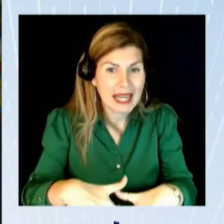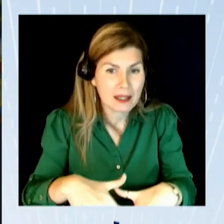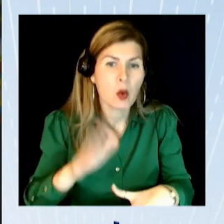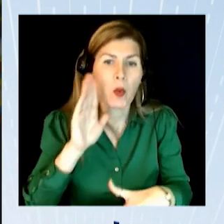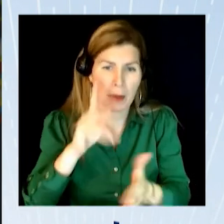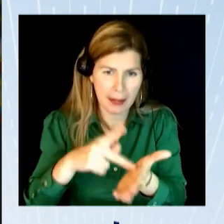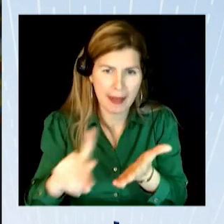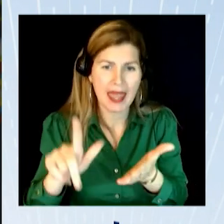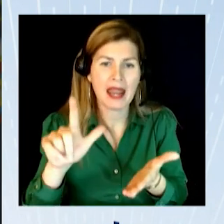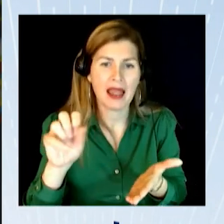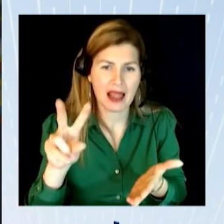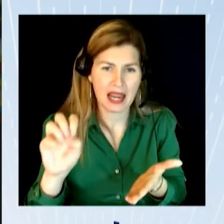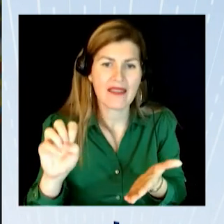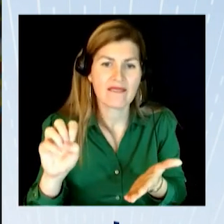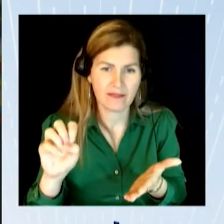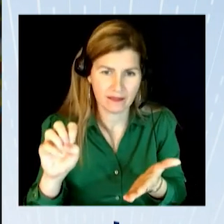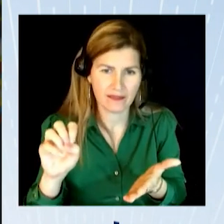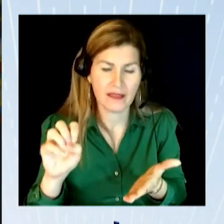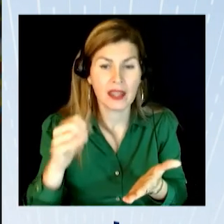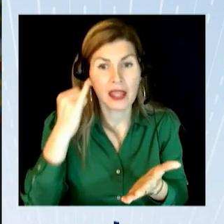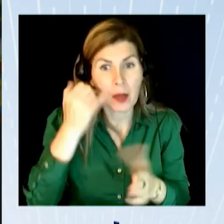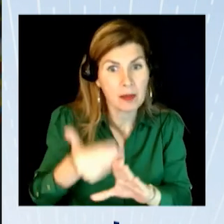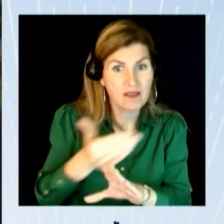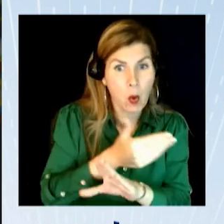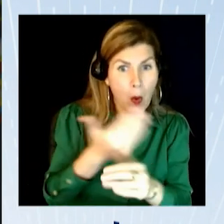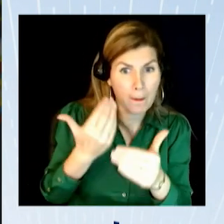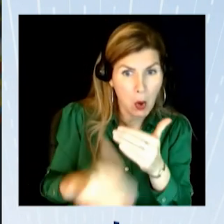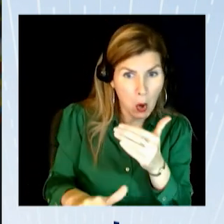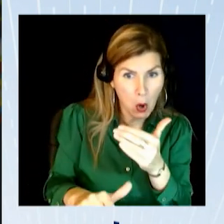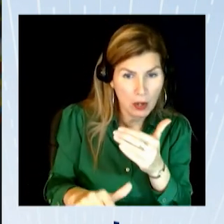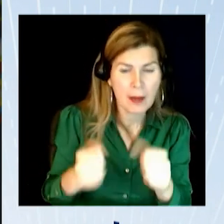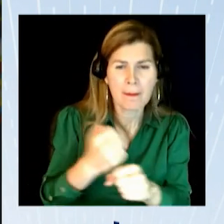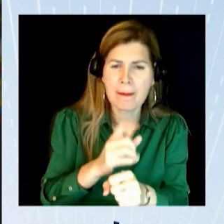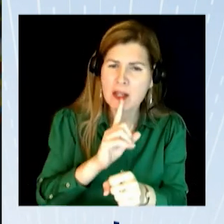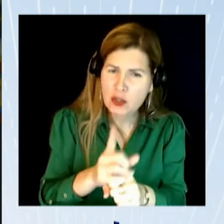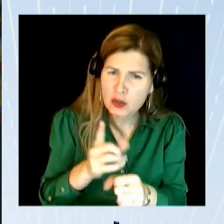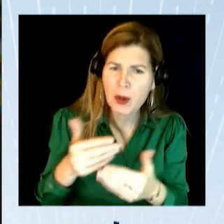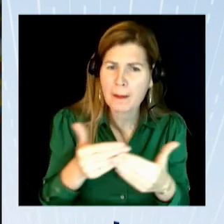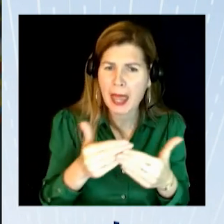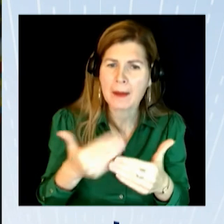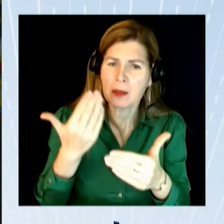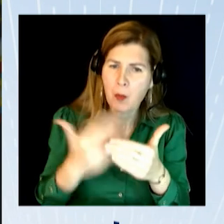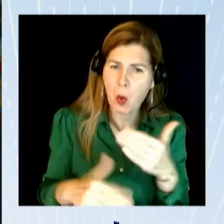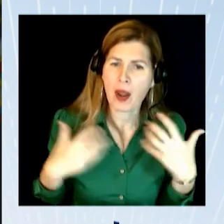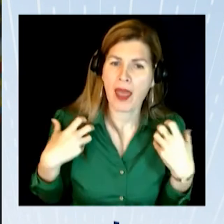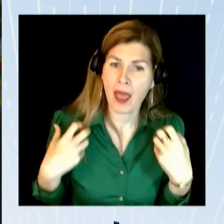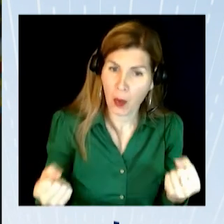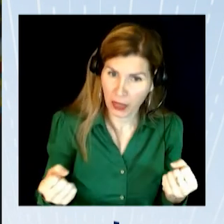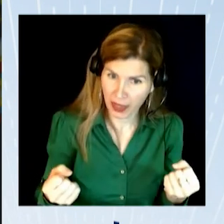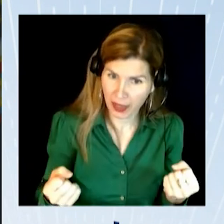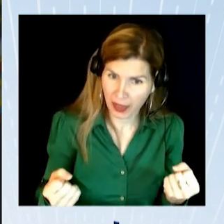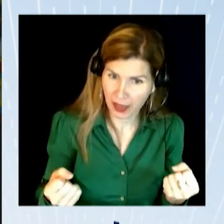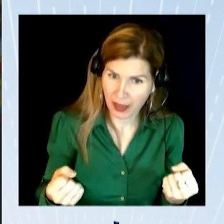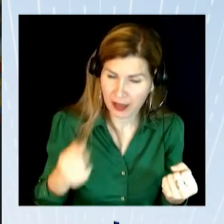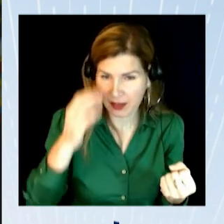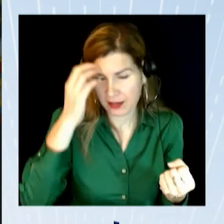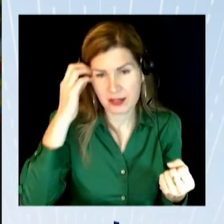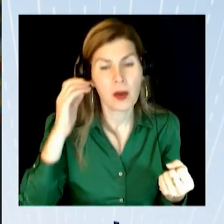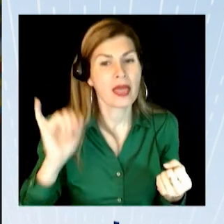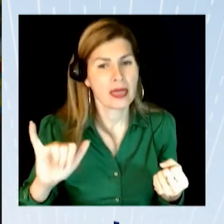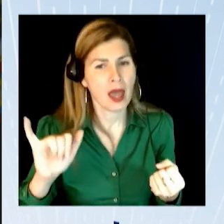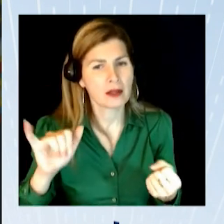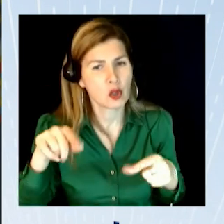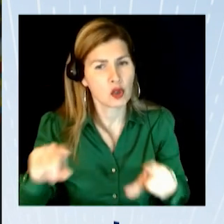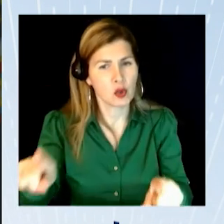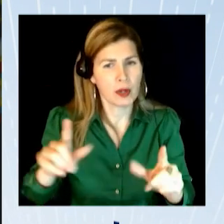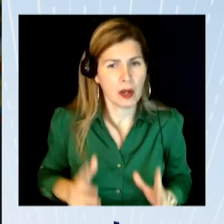saying before you even have your children, we want to make sure that they're born healthy. So that's a focus on even during pregnancy, all the way on